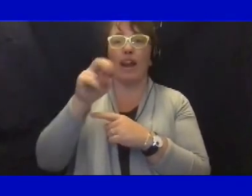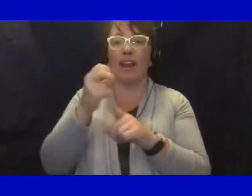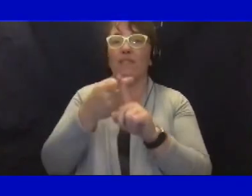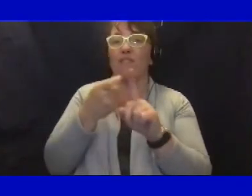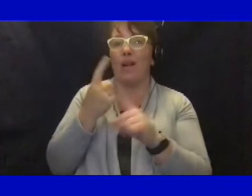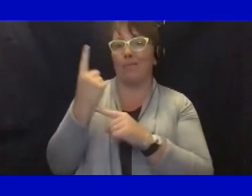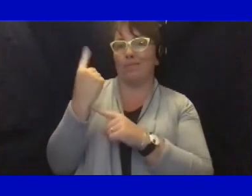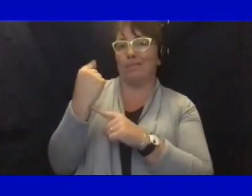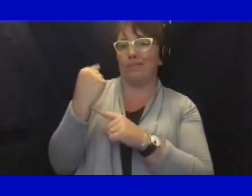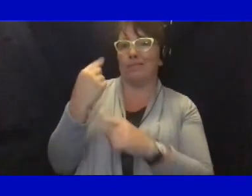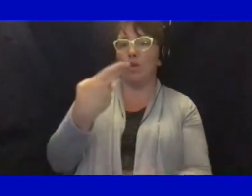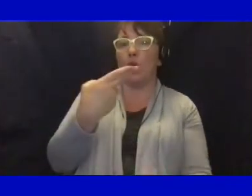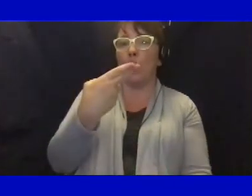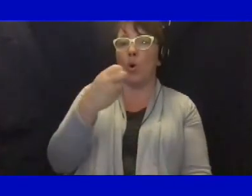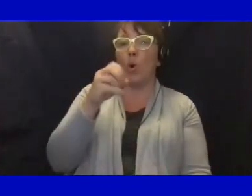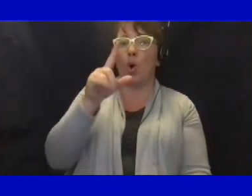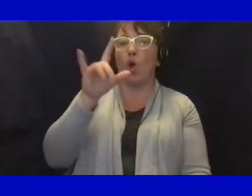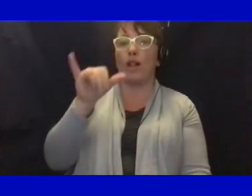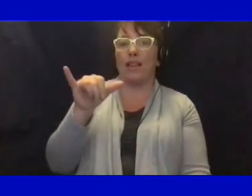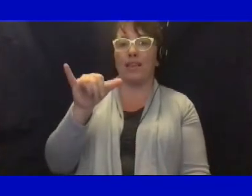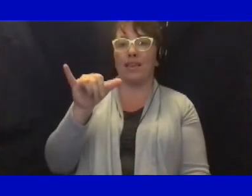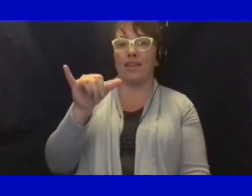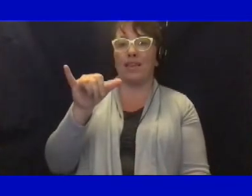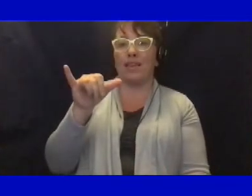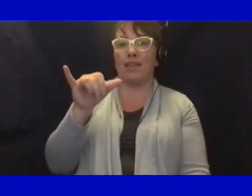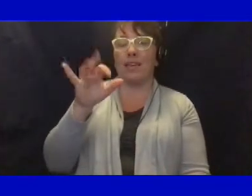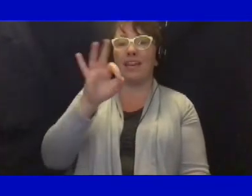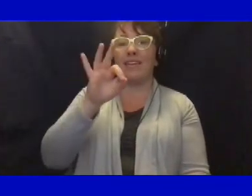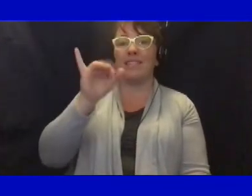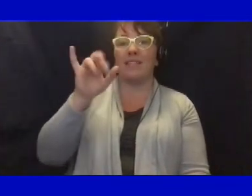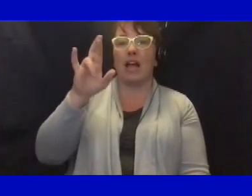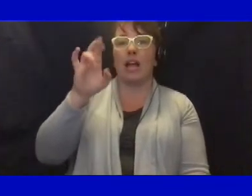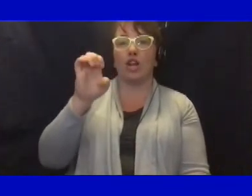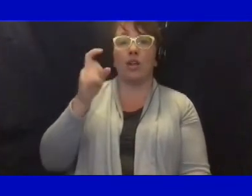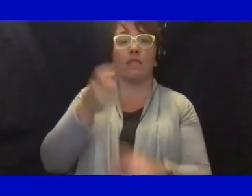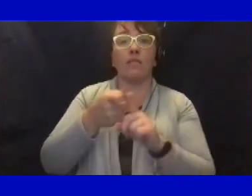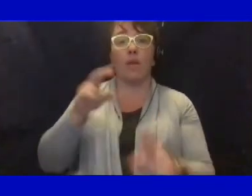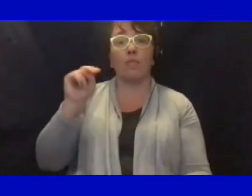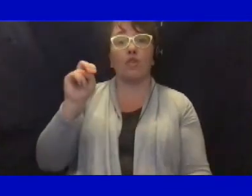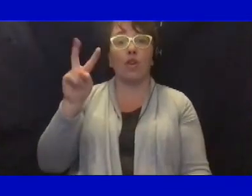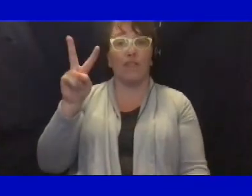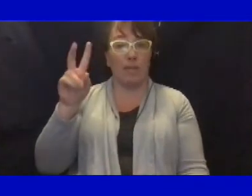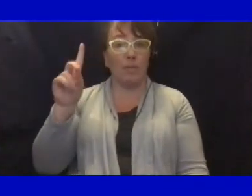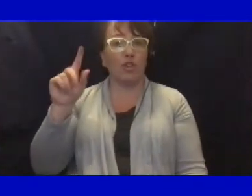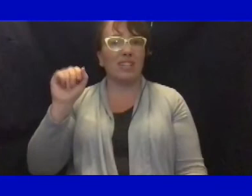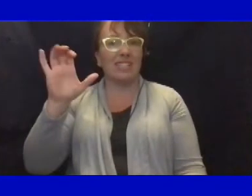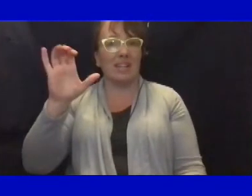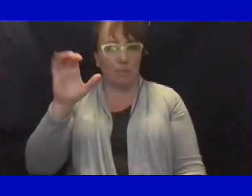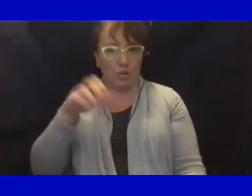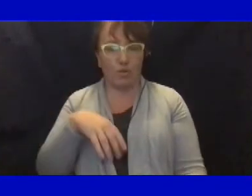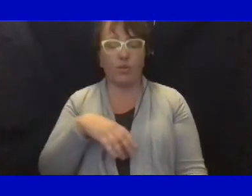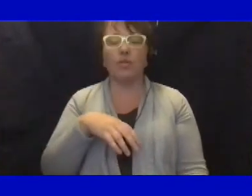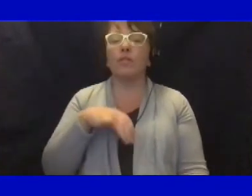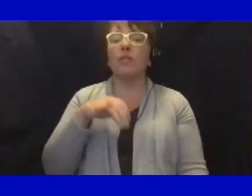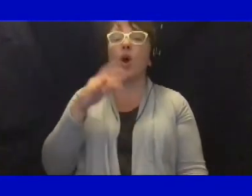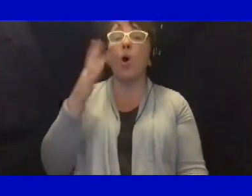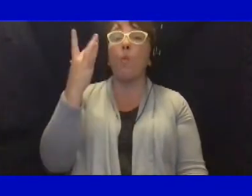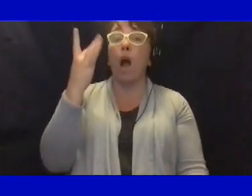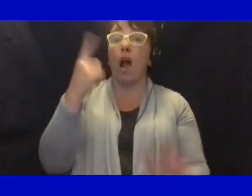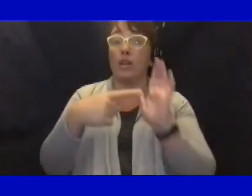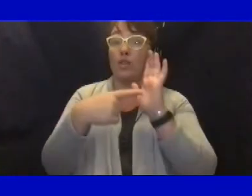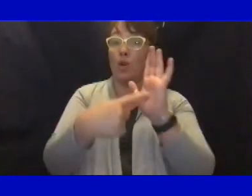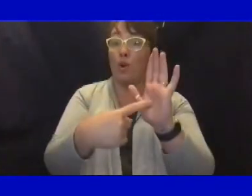after the Holy Fire burn. These were clips from November and December. The reason I'm showing these clips is I think they're representative of what we will see coming out